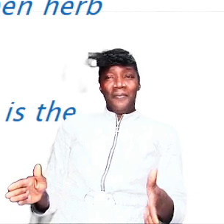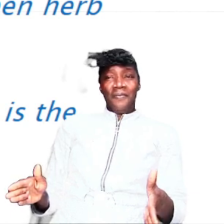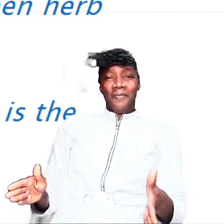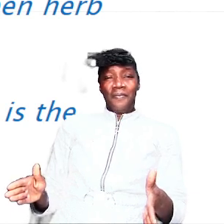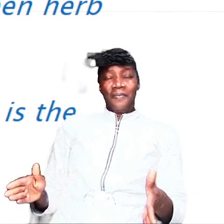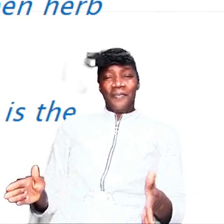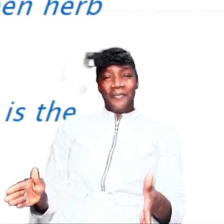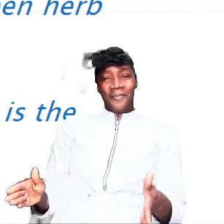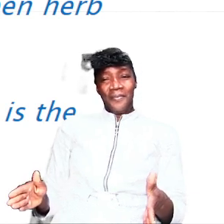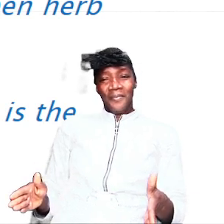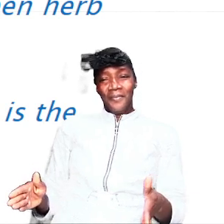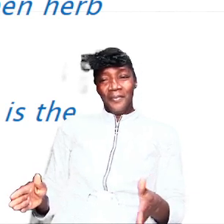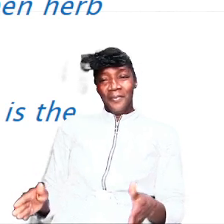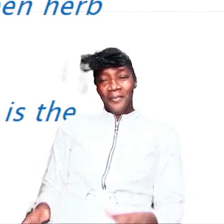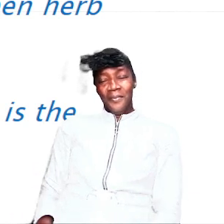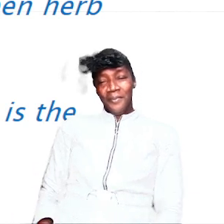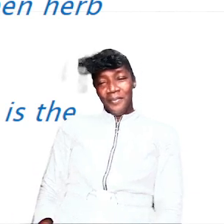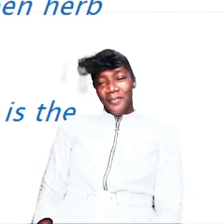You see,